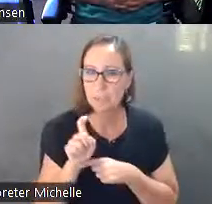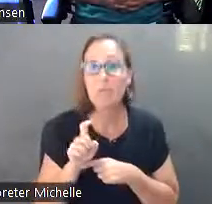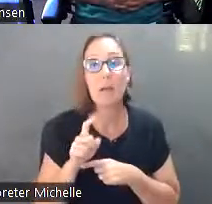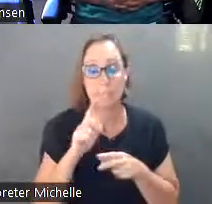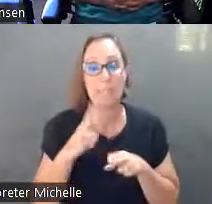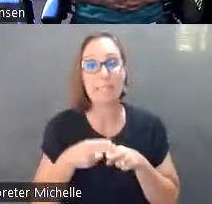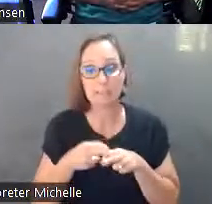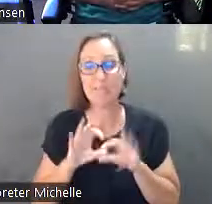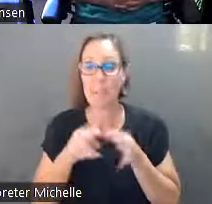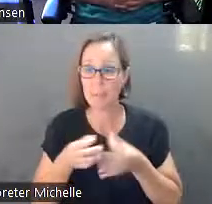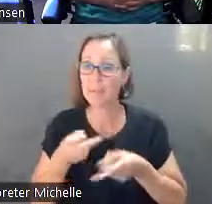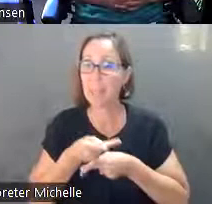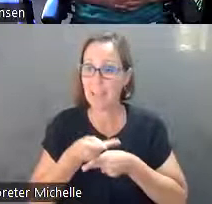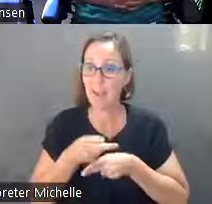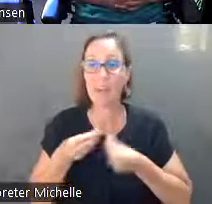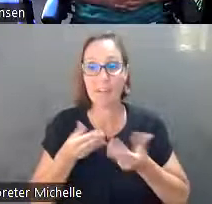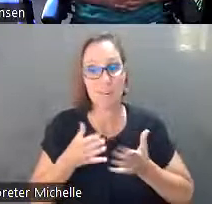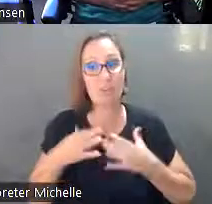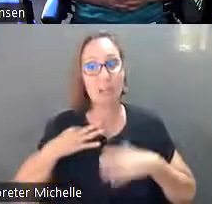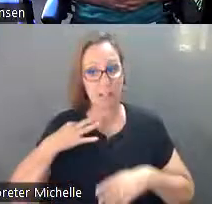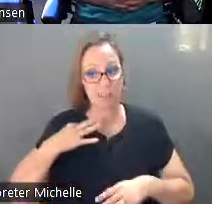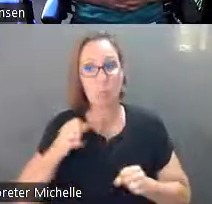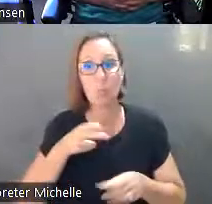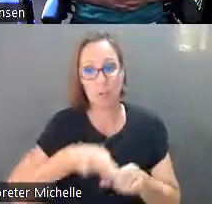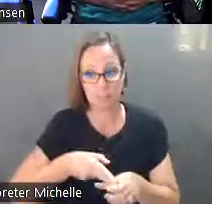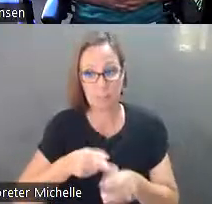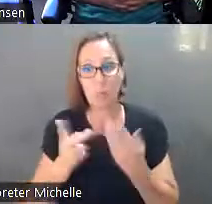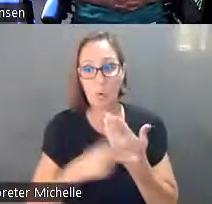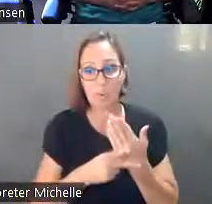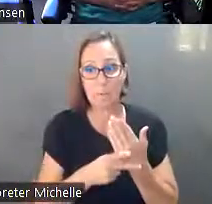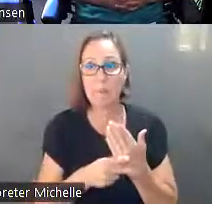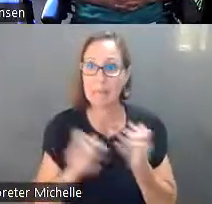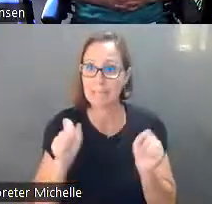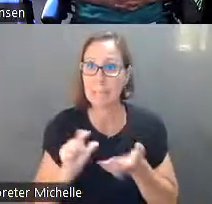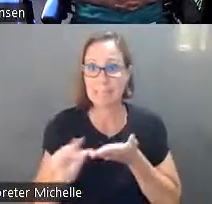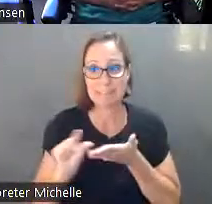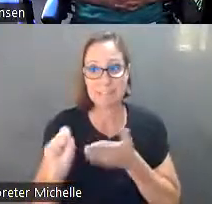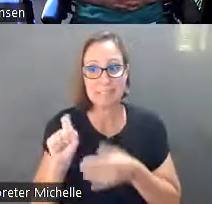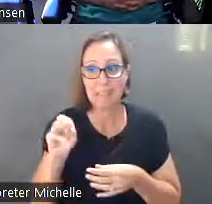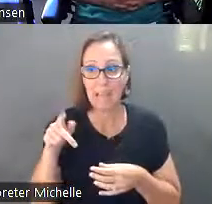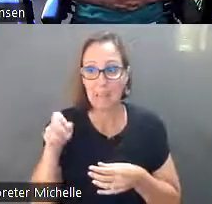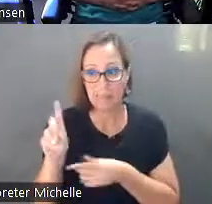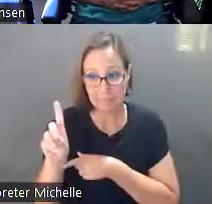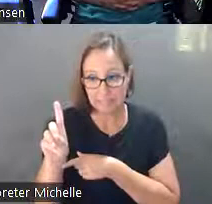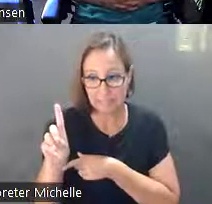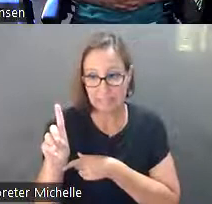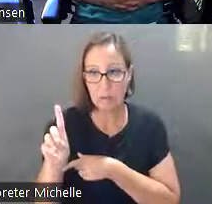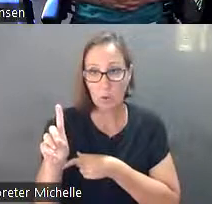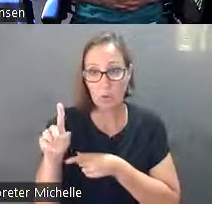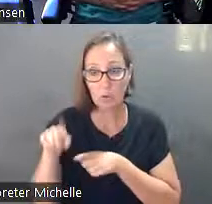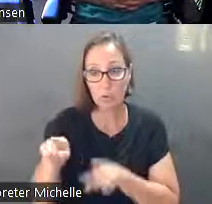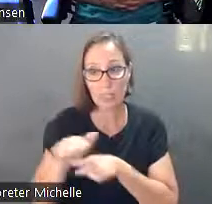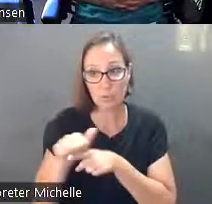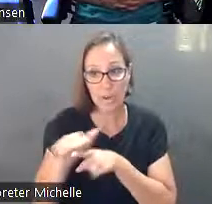caregivers are eligible to participate in the program. Are they eligible for stipends when participating in the training?